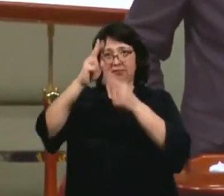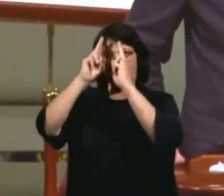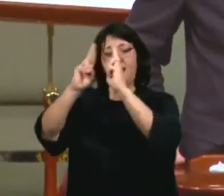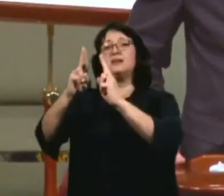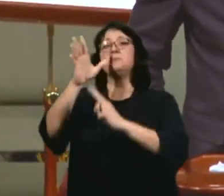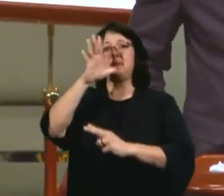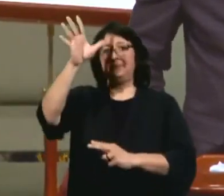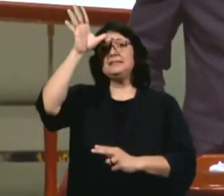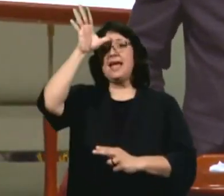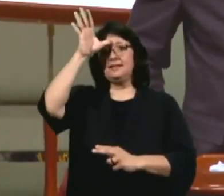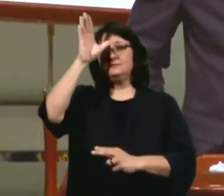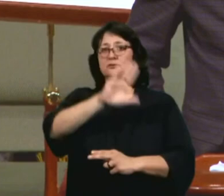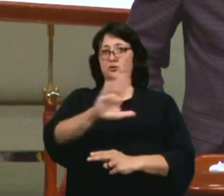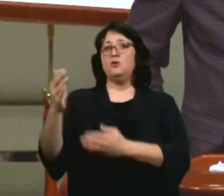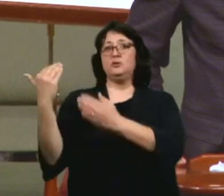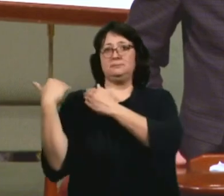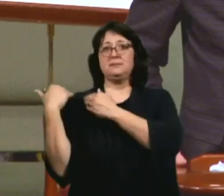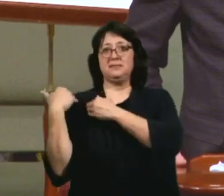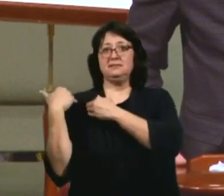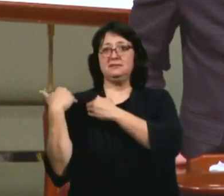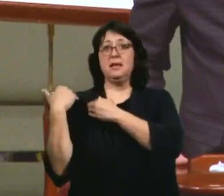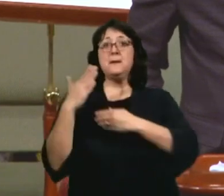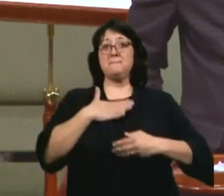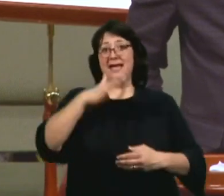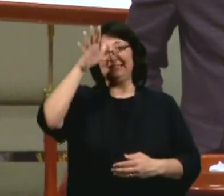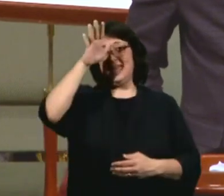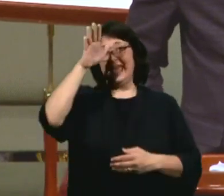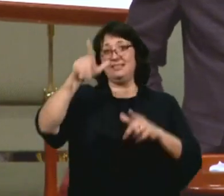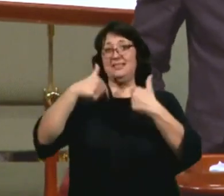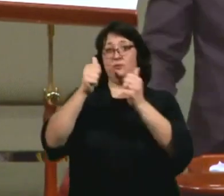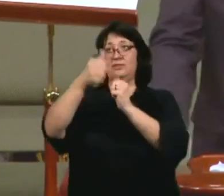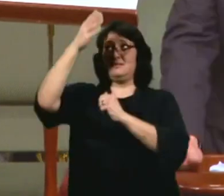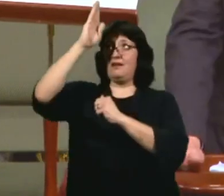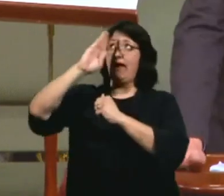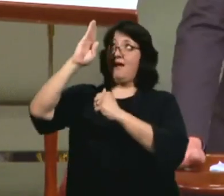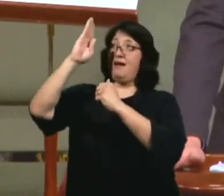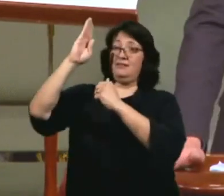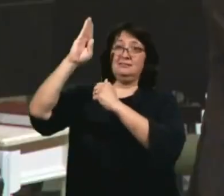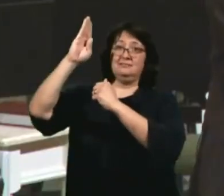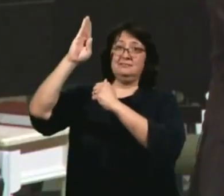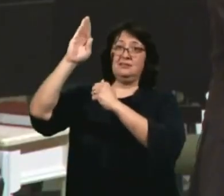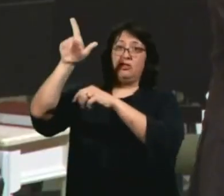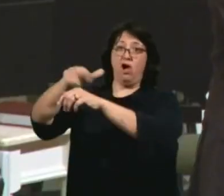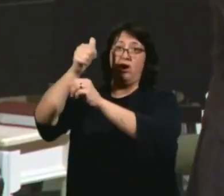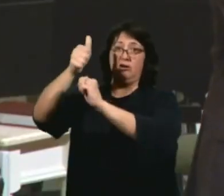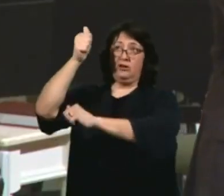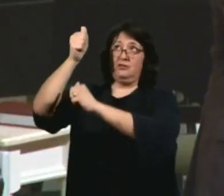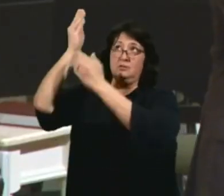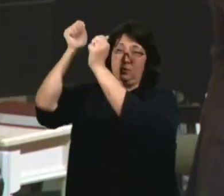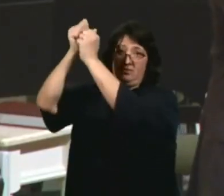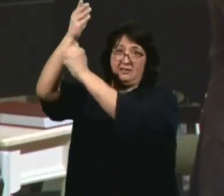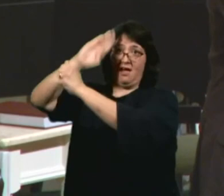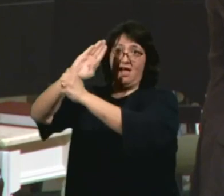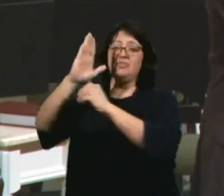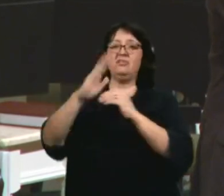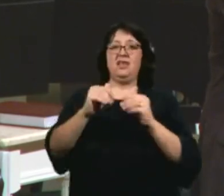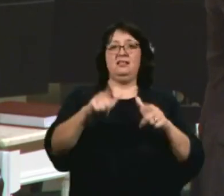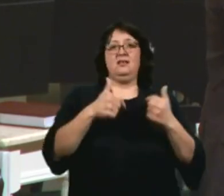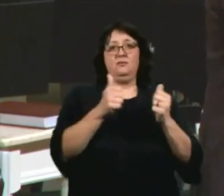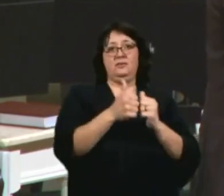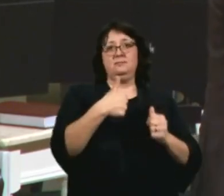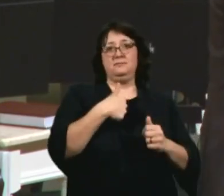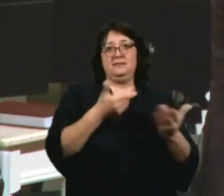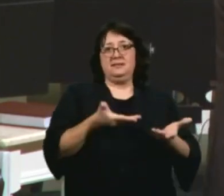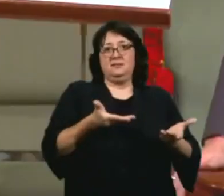and your dad. My dad has now lived with God longer than he lived in my life. I